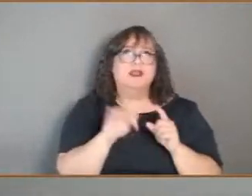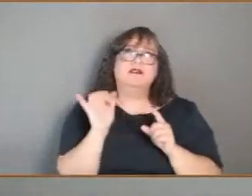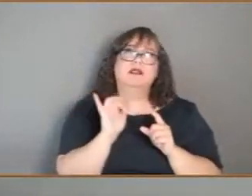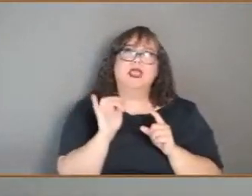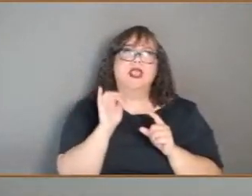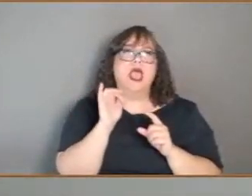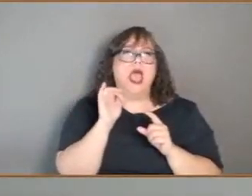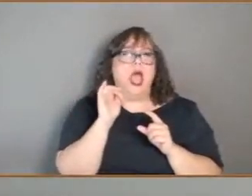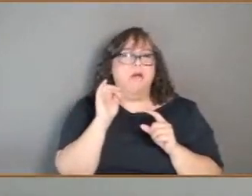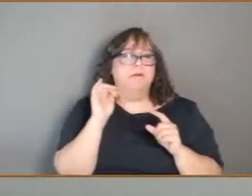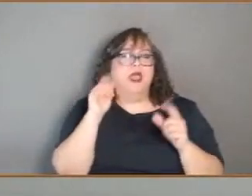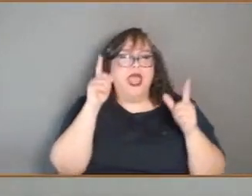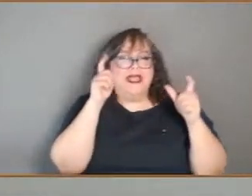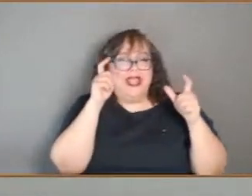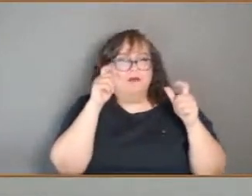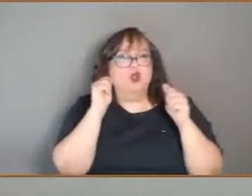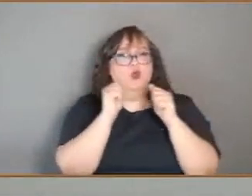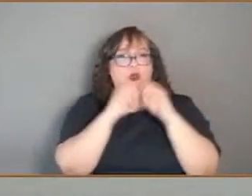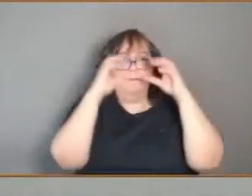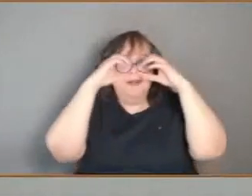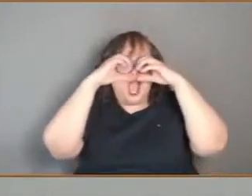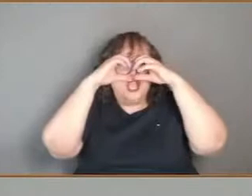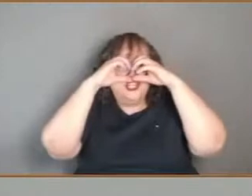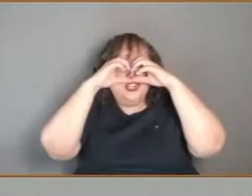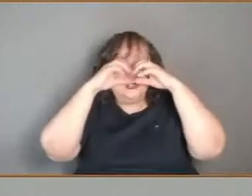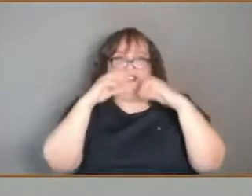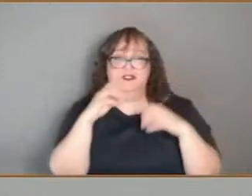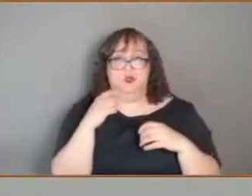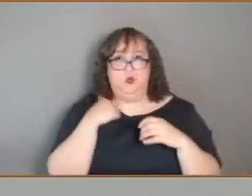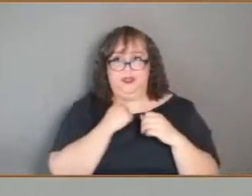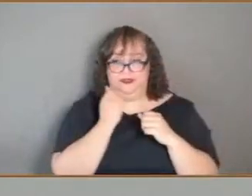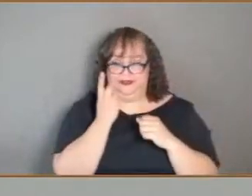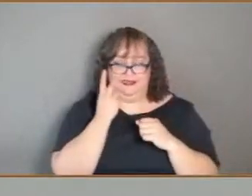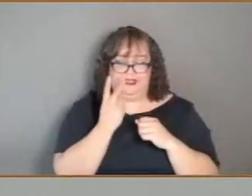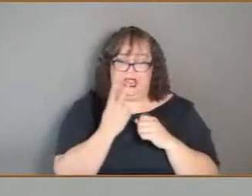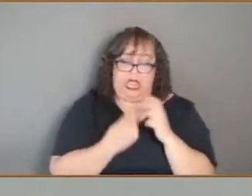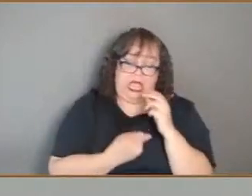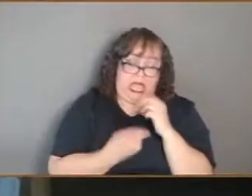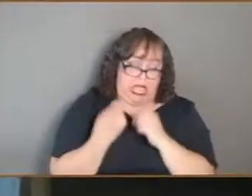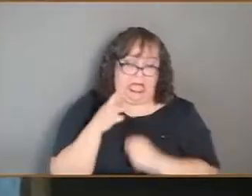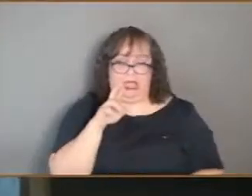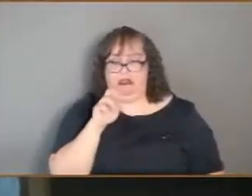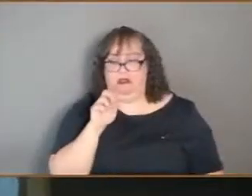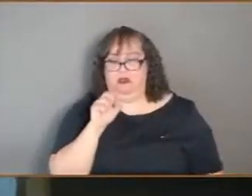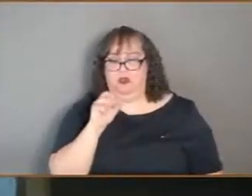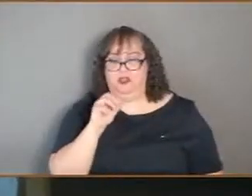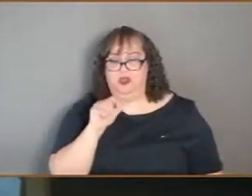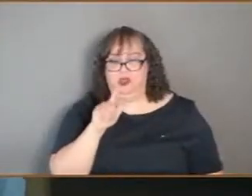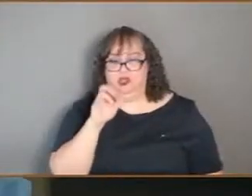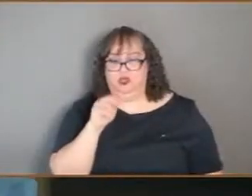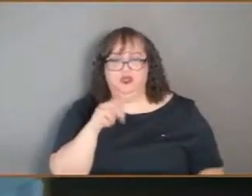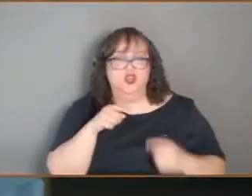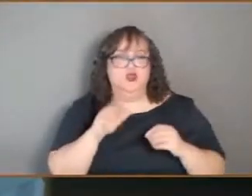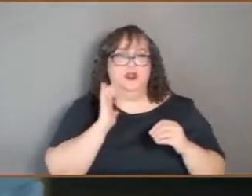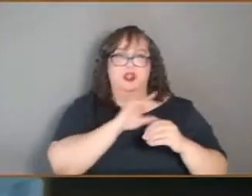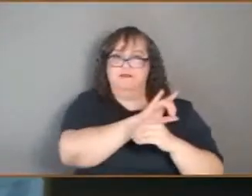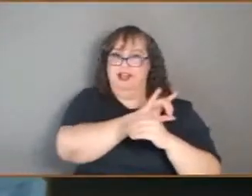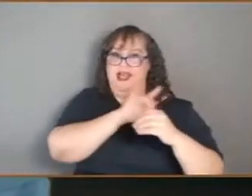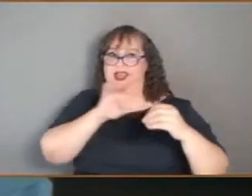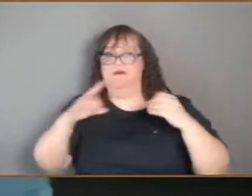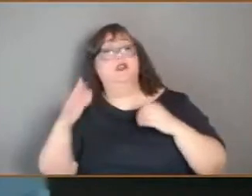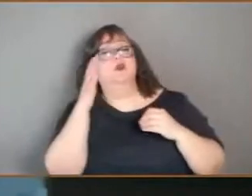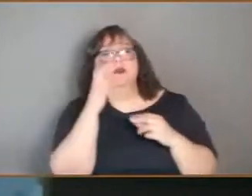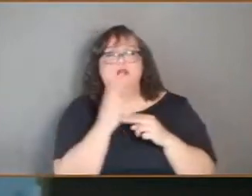very well at very high spatial resolutions during these flybys. And so we'll be using all of those instruments